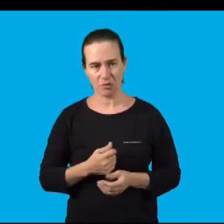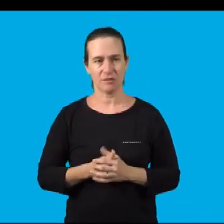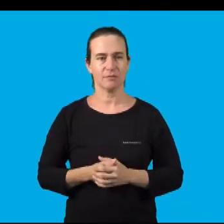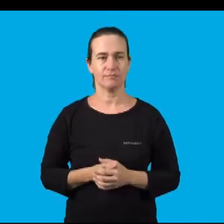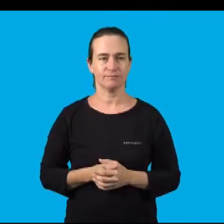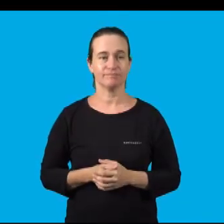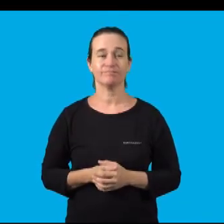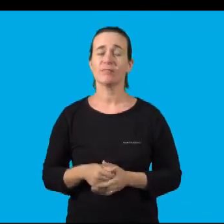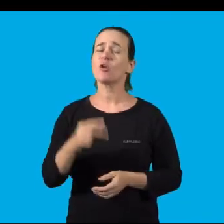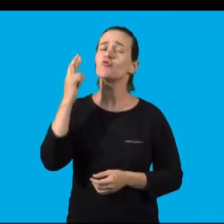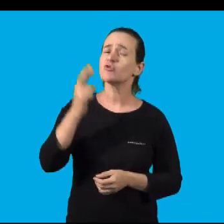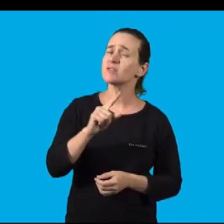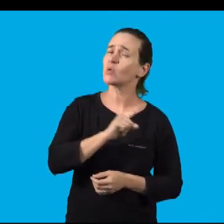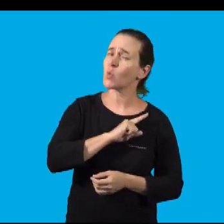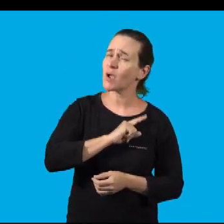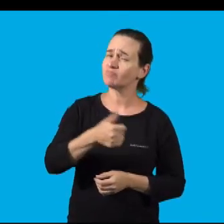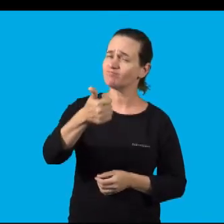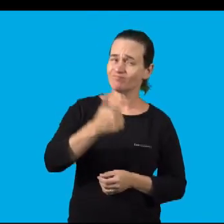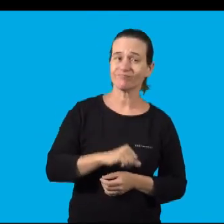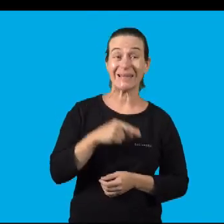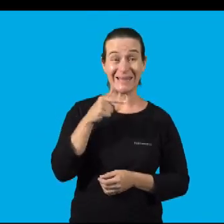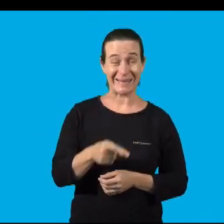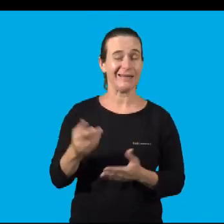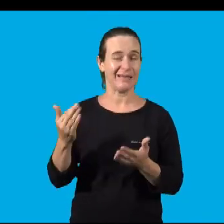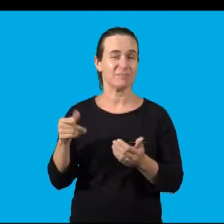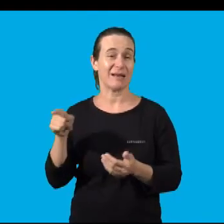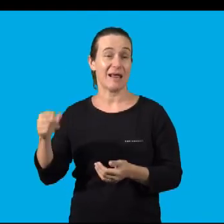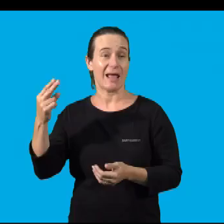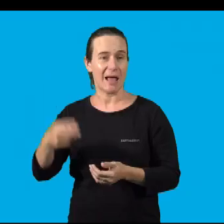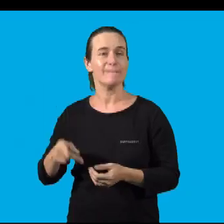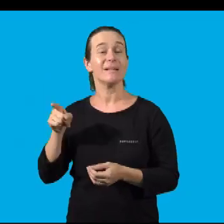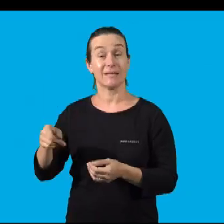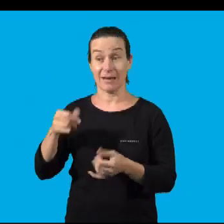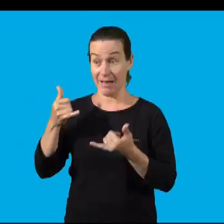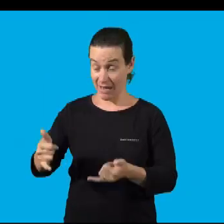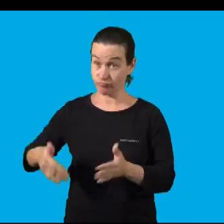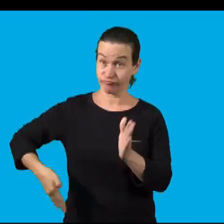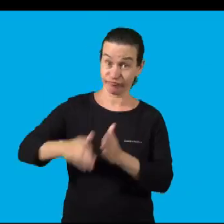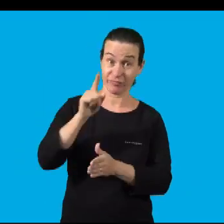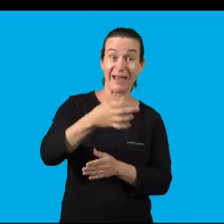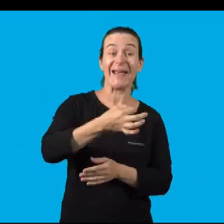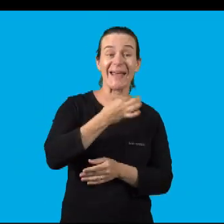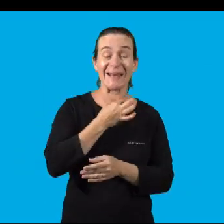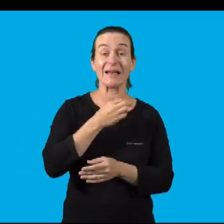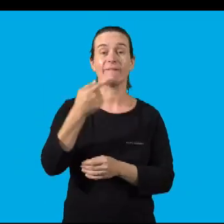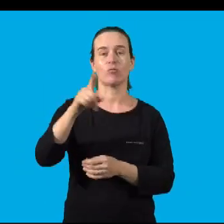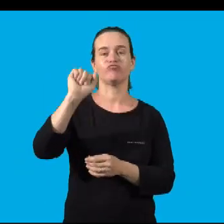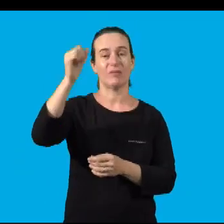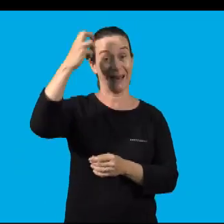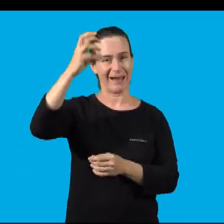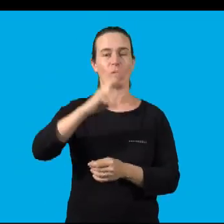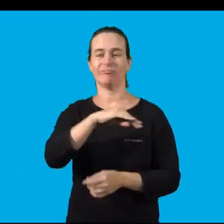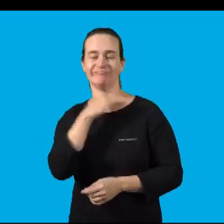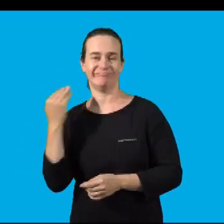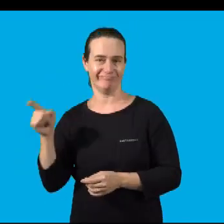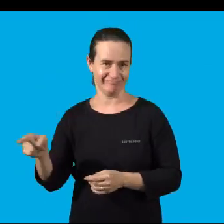this. And the reason for this is he expected that Hamlet would be on his way to England to be